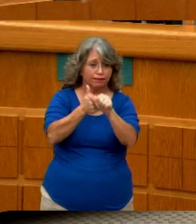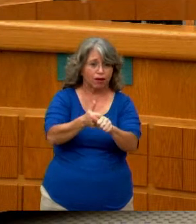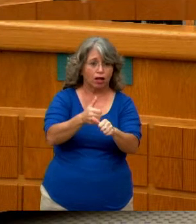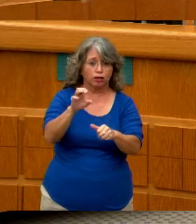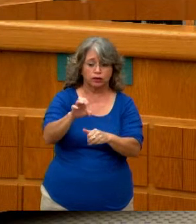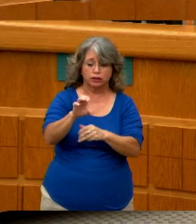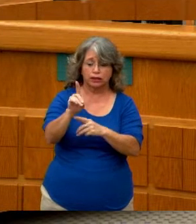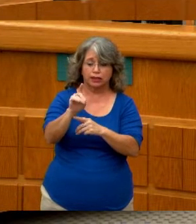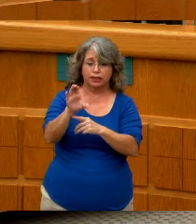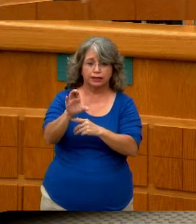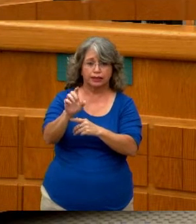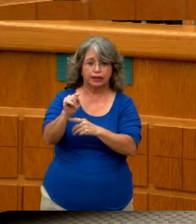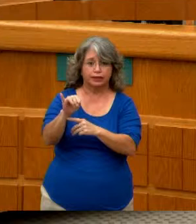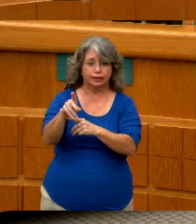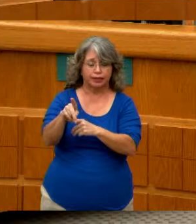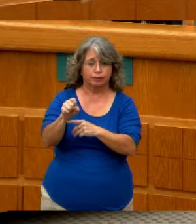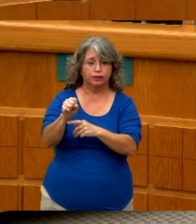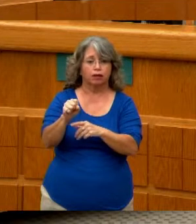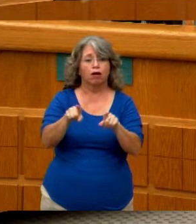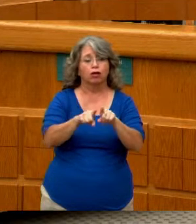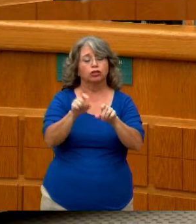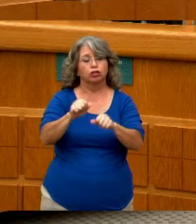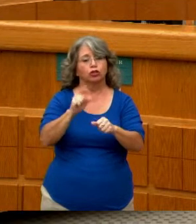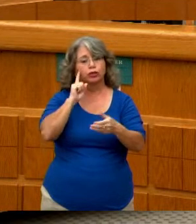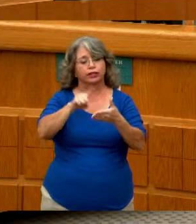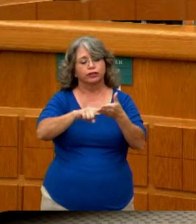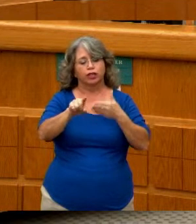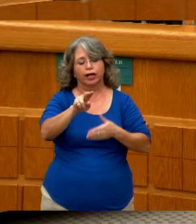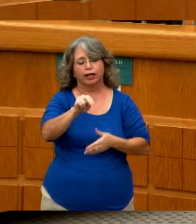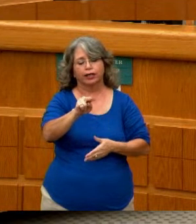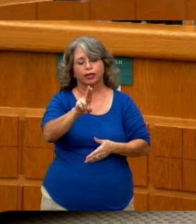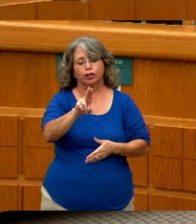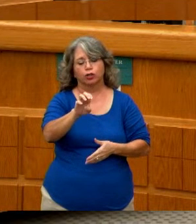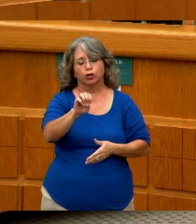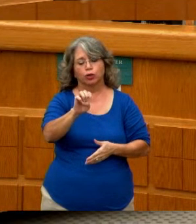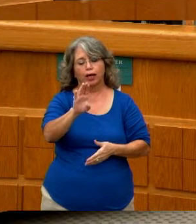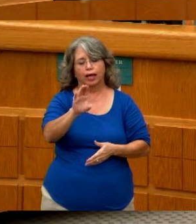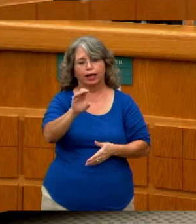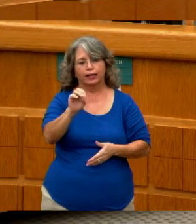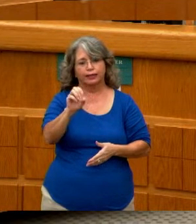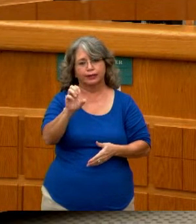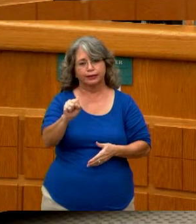the CDC tips that are available, and I want you to get on